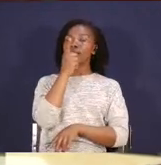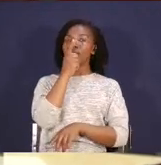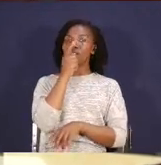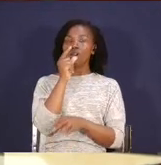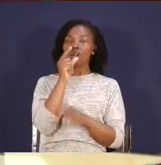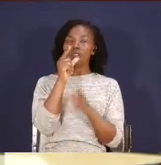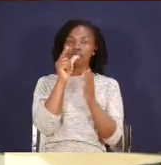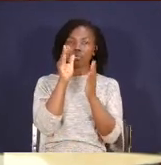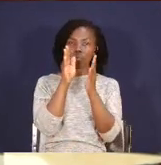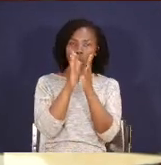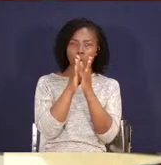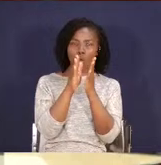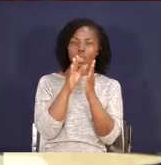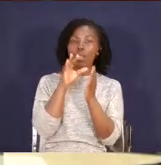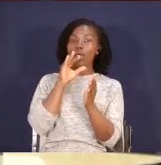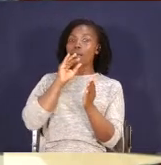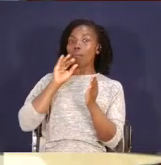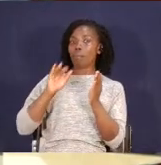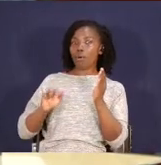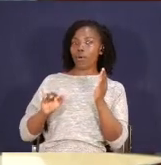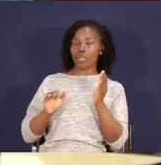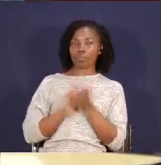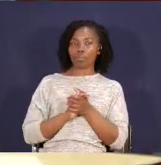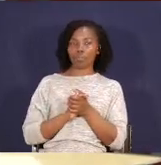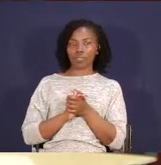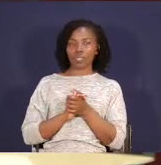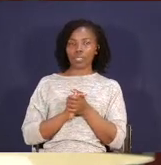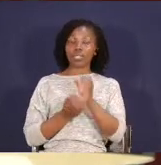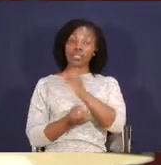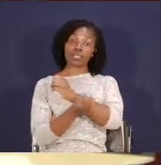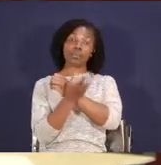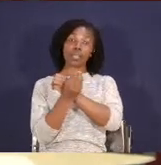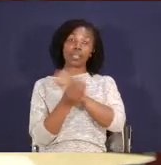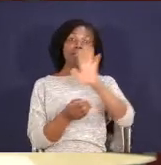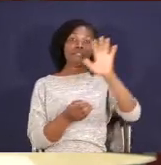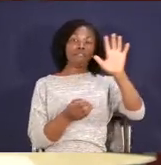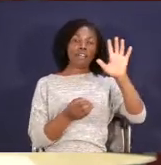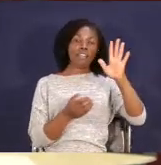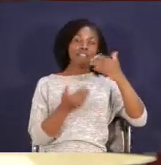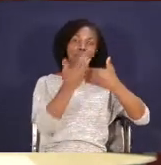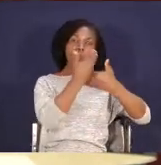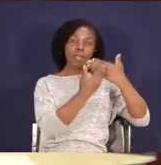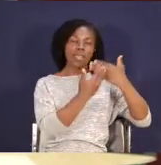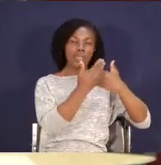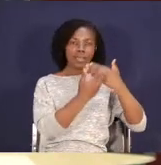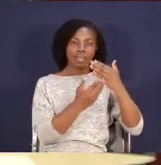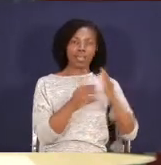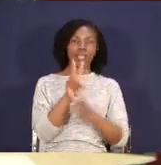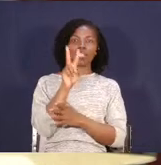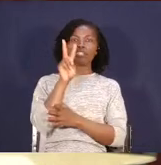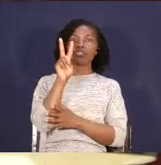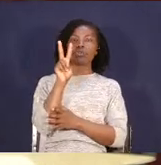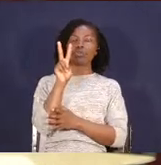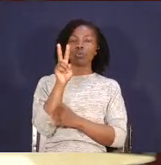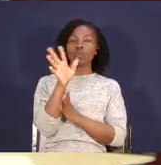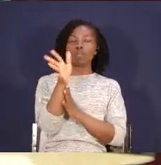small boy? And there were, it is described, five small barley loaves and two small